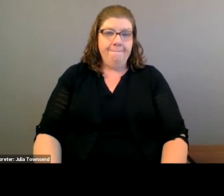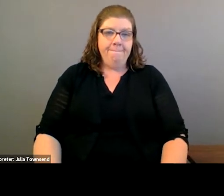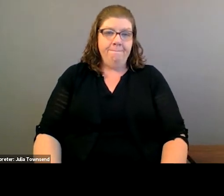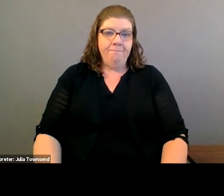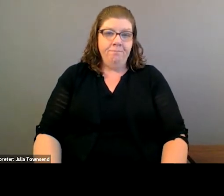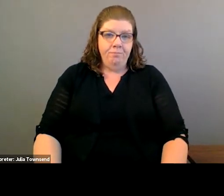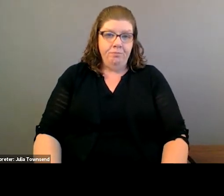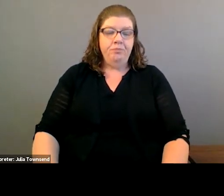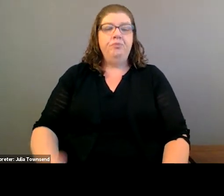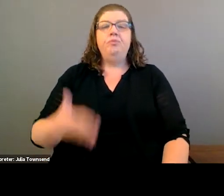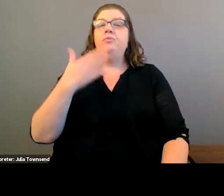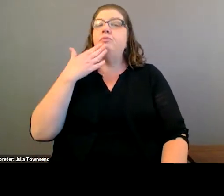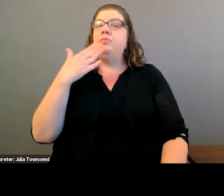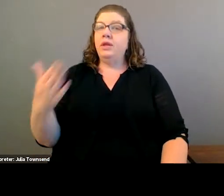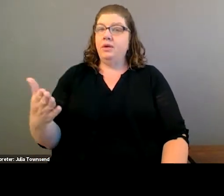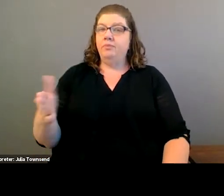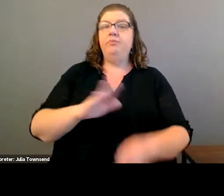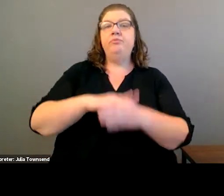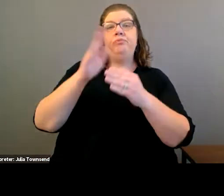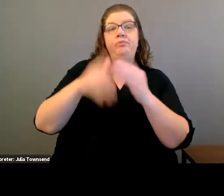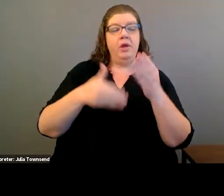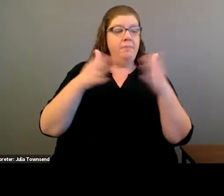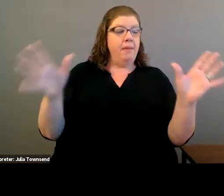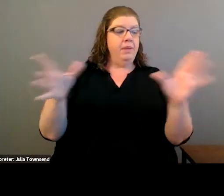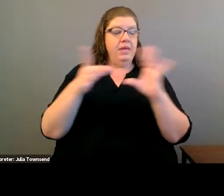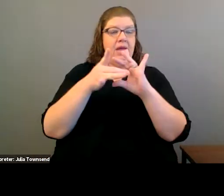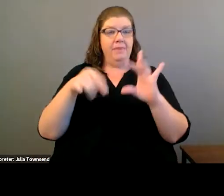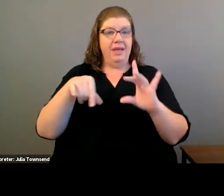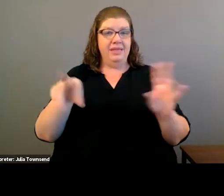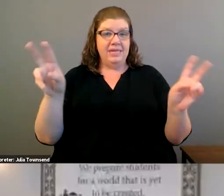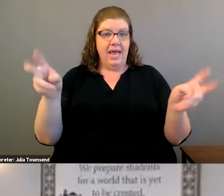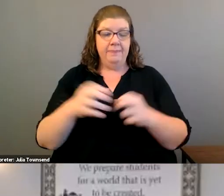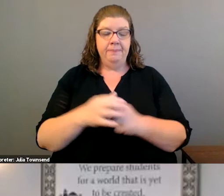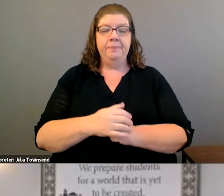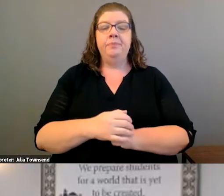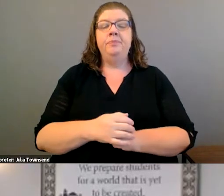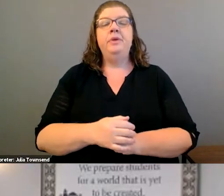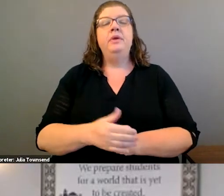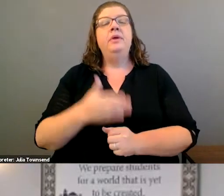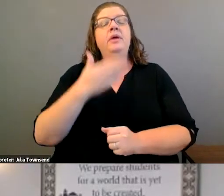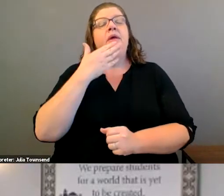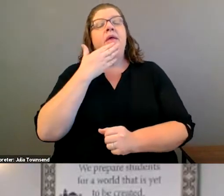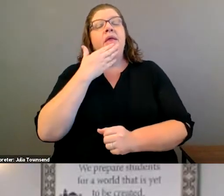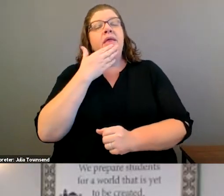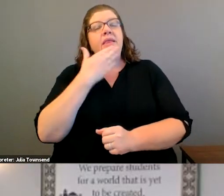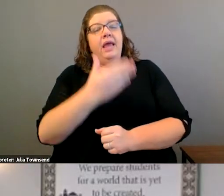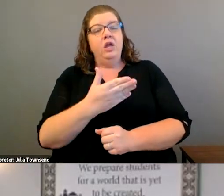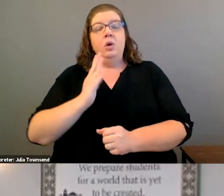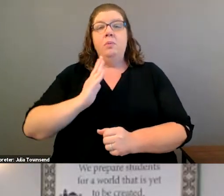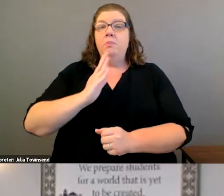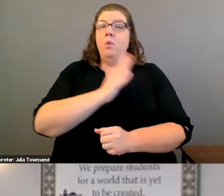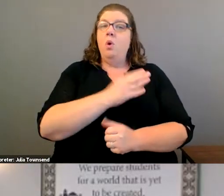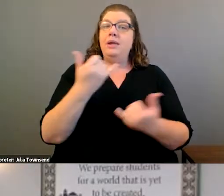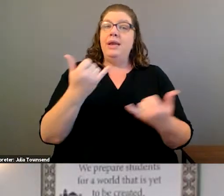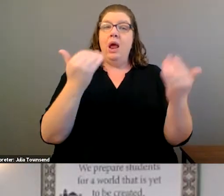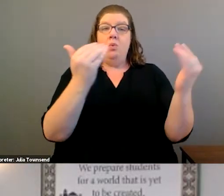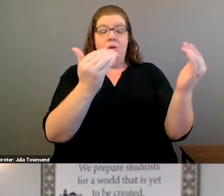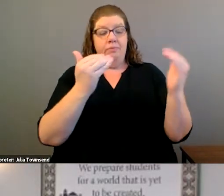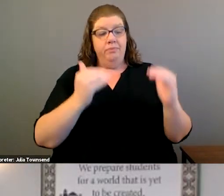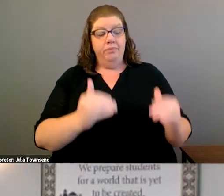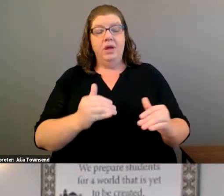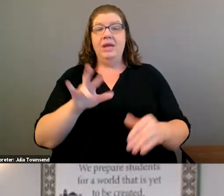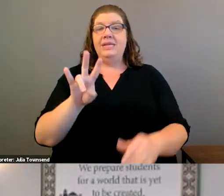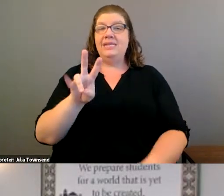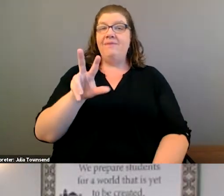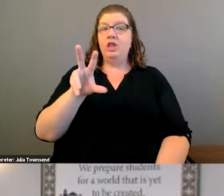Thank you. And President Ford, that concludes public comment on this item. Thank you, Ms. Trujillo. Board members, now we're going to go to our